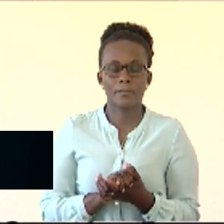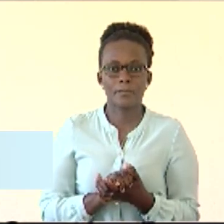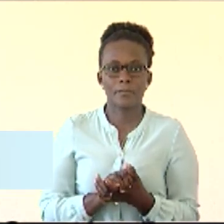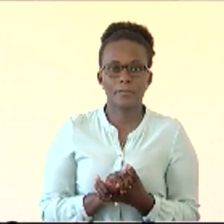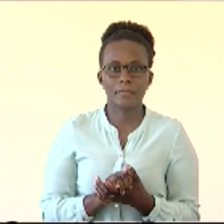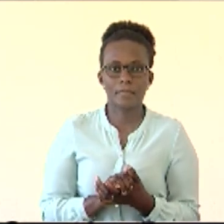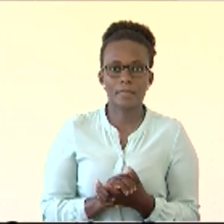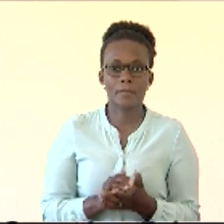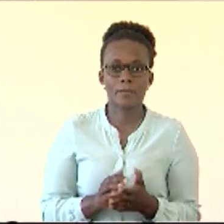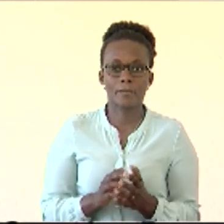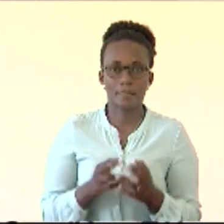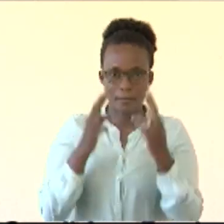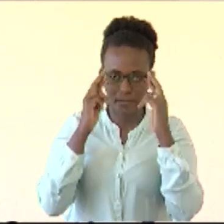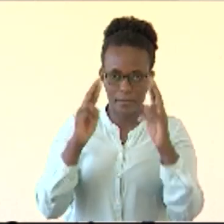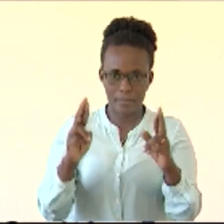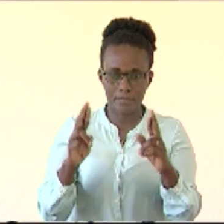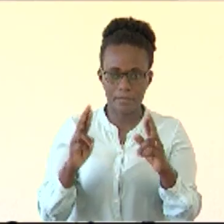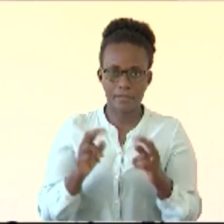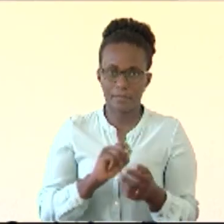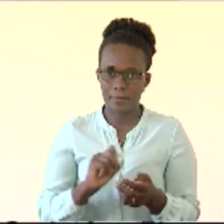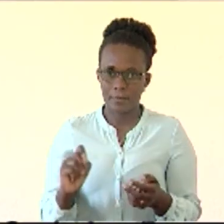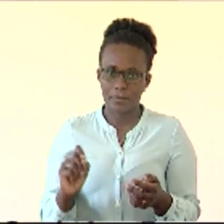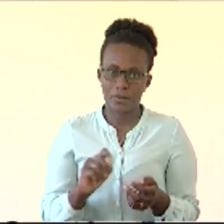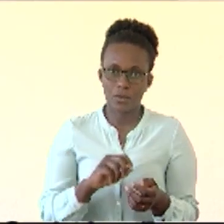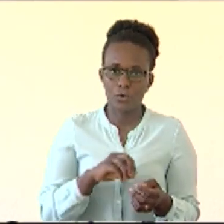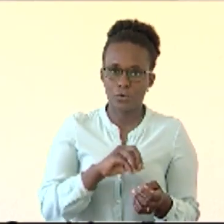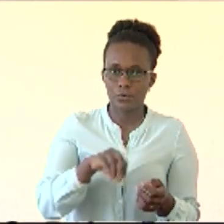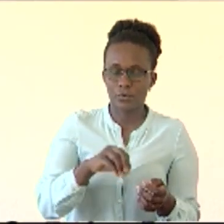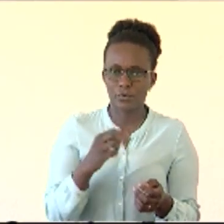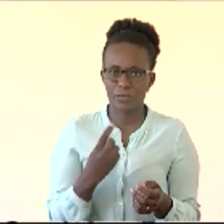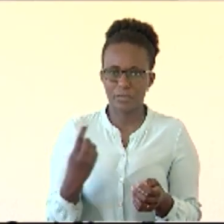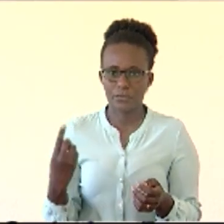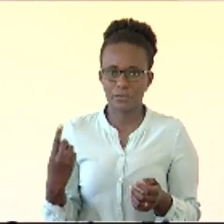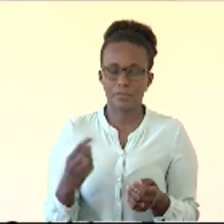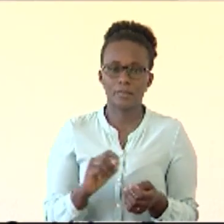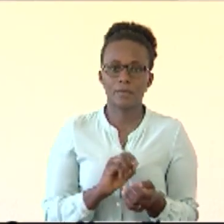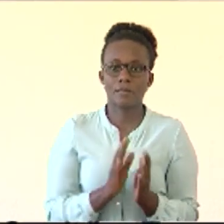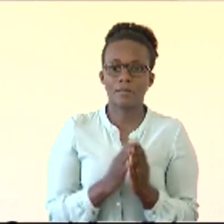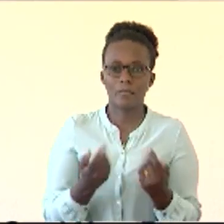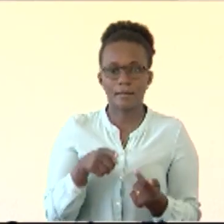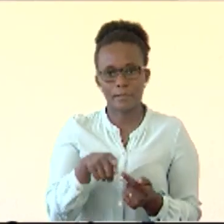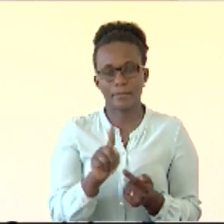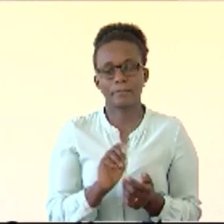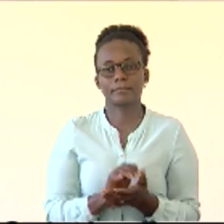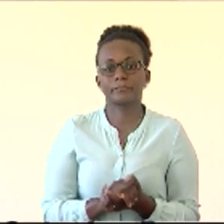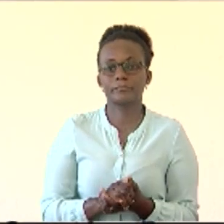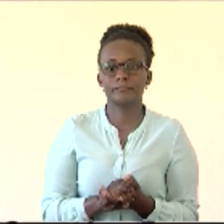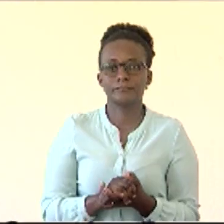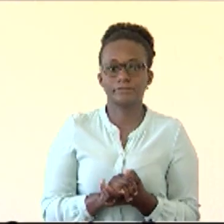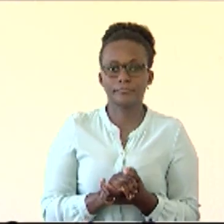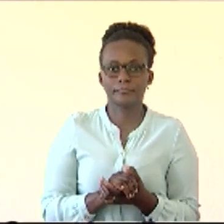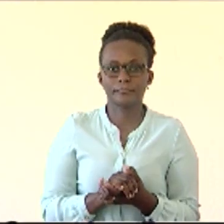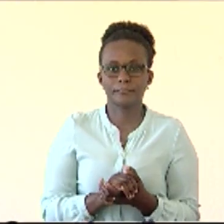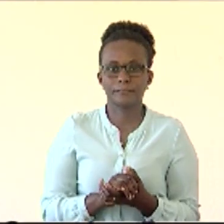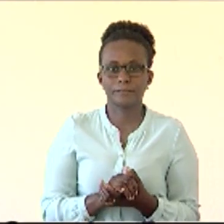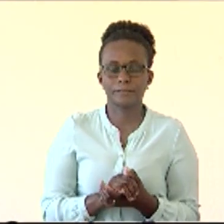ready and you write down some few notes. You'll not be able to write everything that will be on the